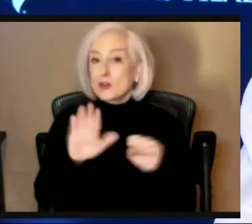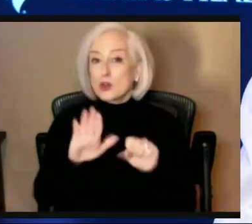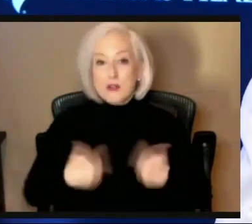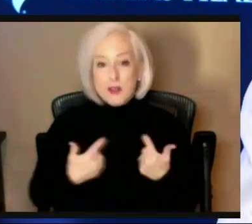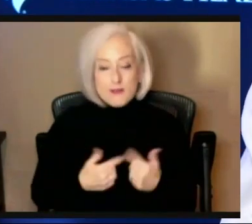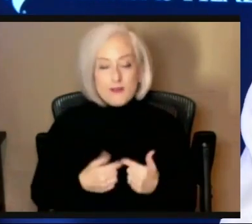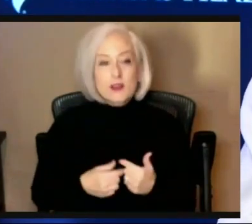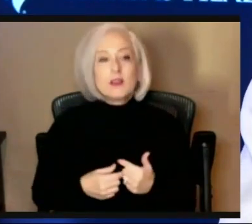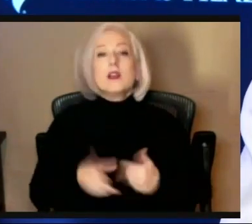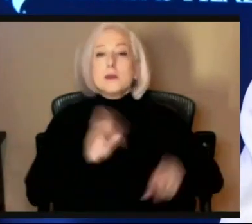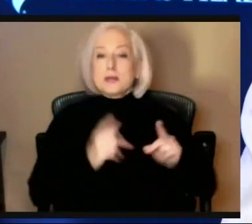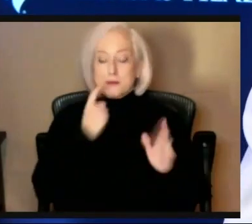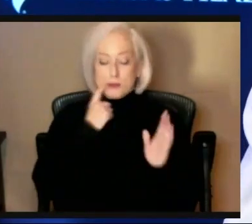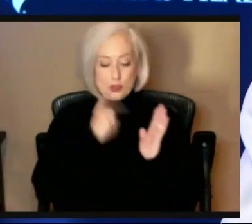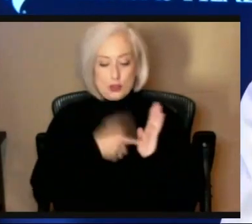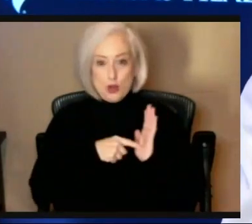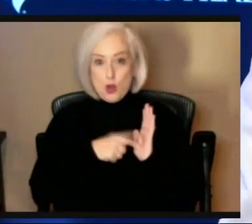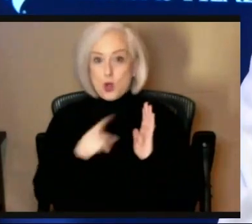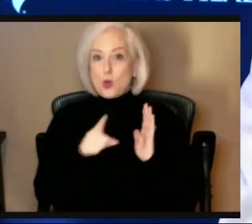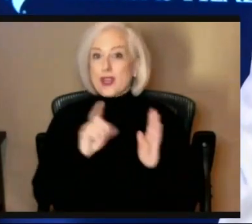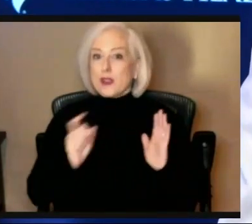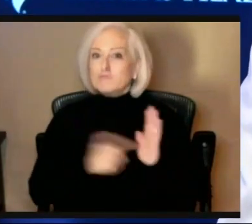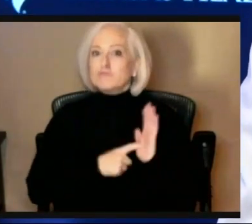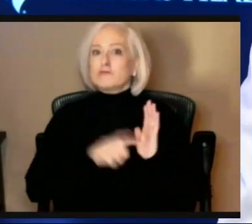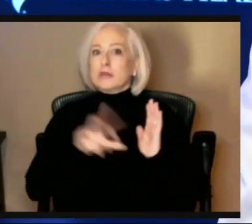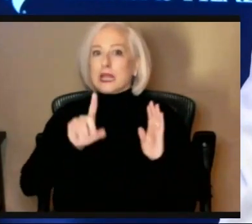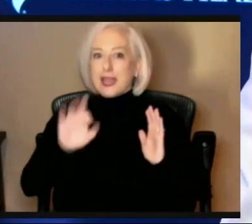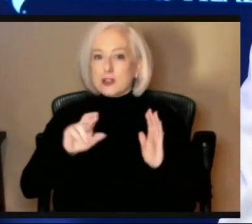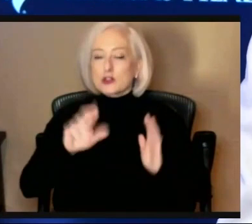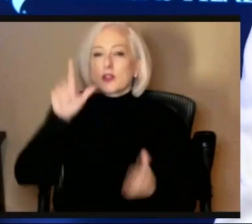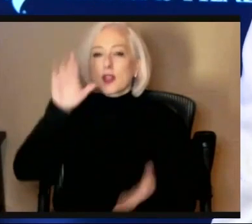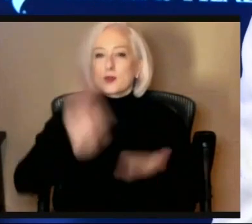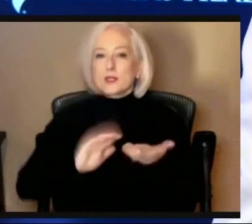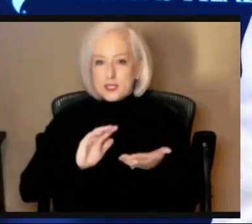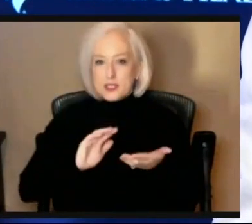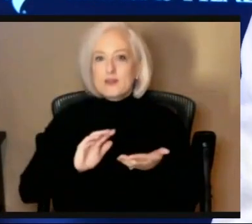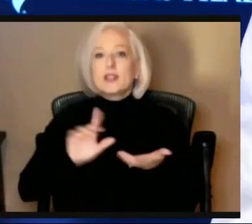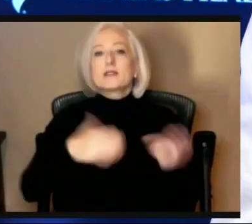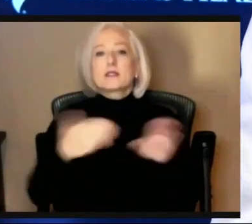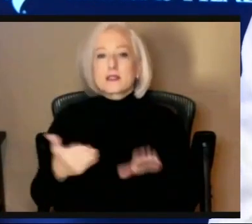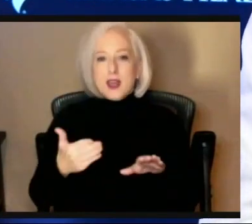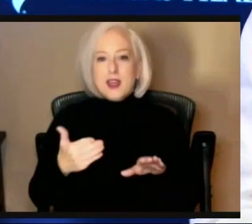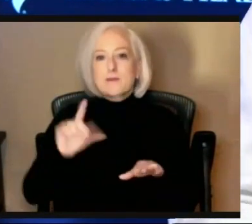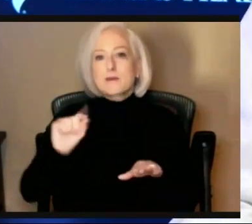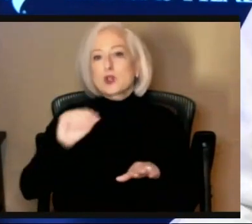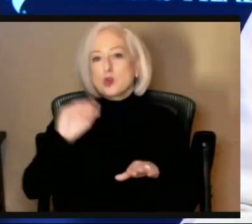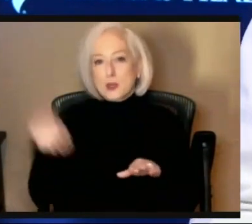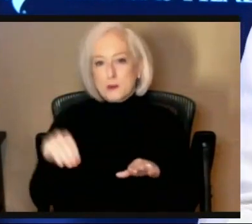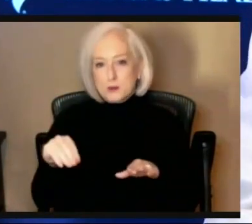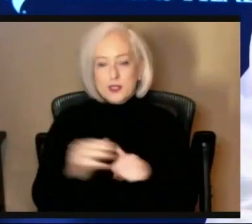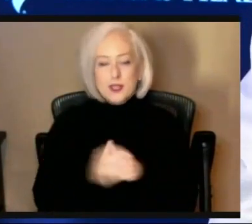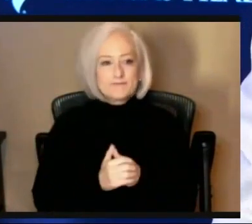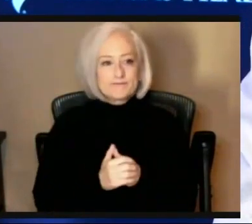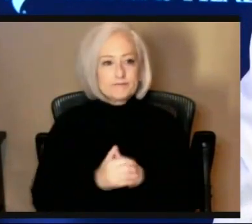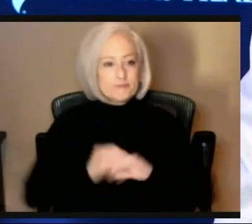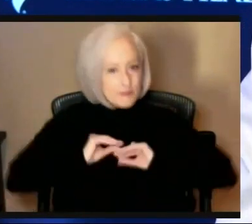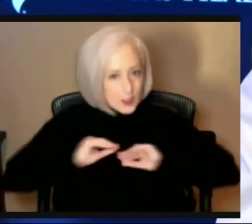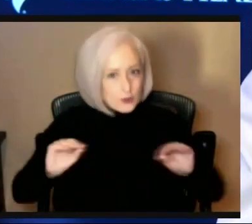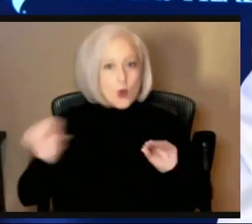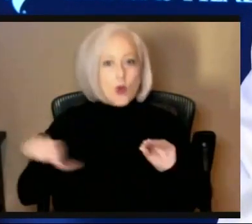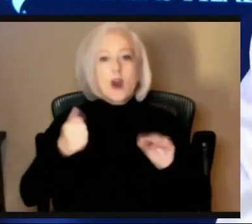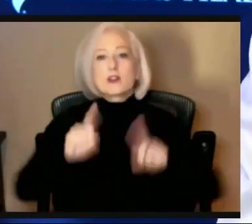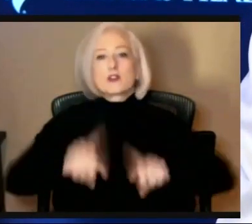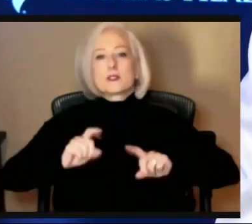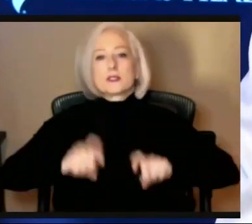detect cancer, you can actually decrease cancer-specific mortality by 20%. No other screening regimen is